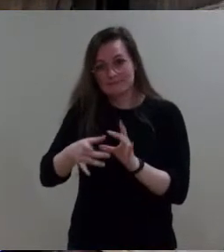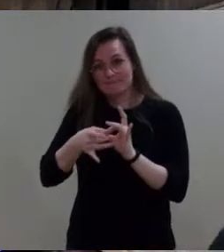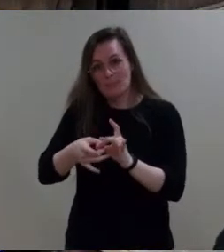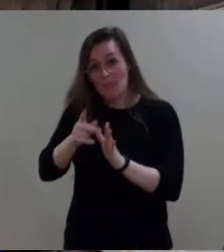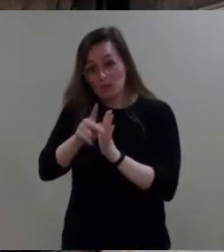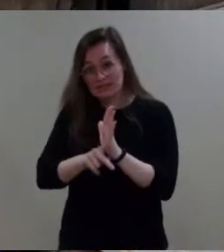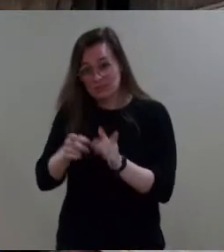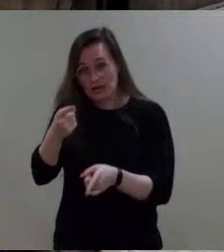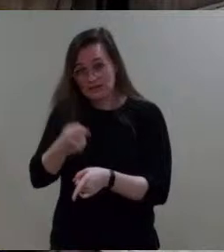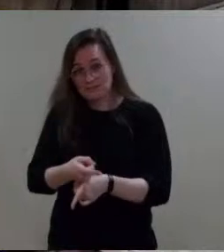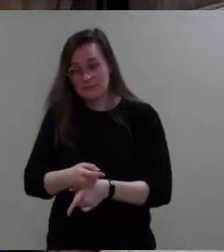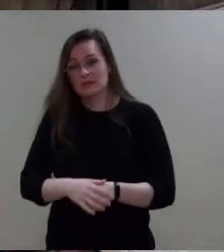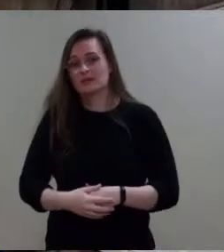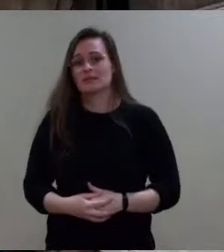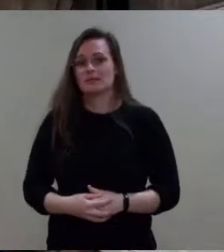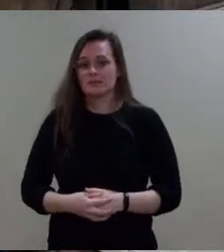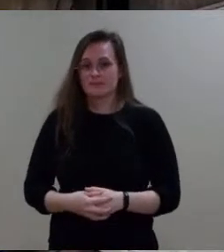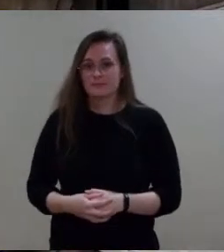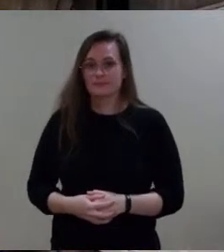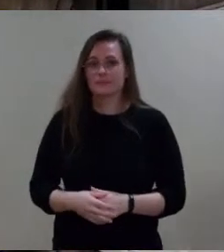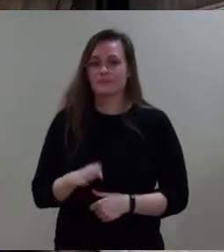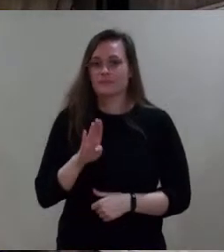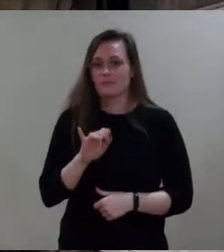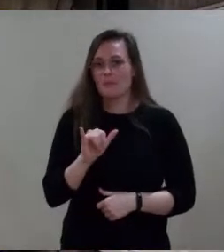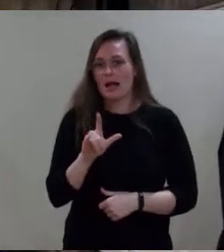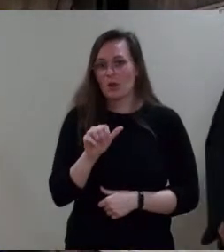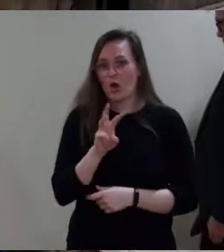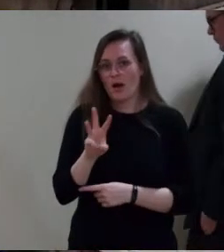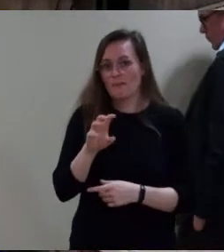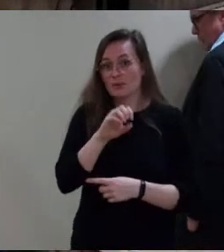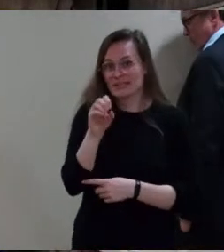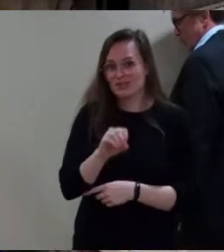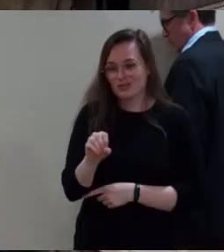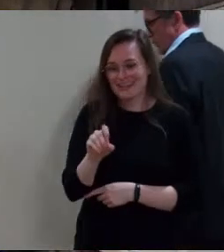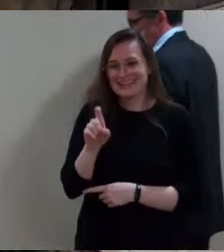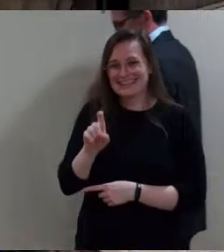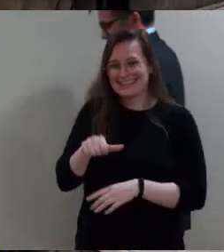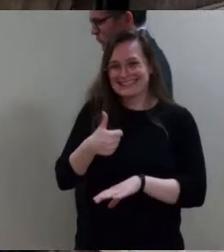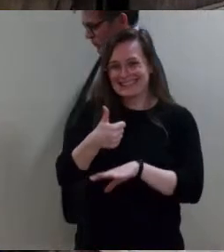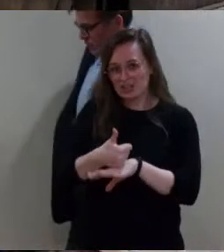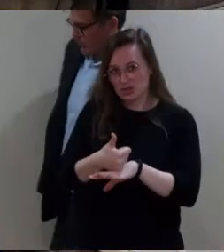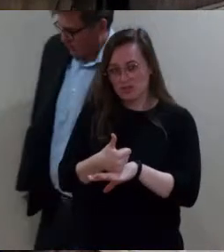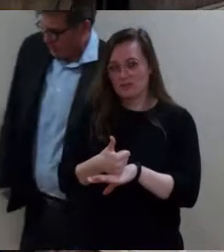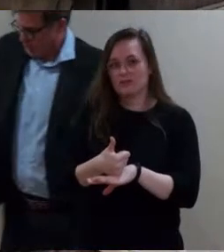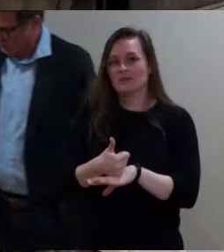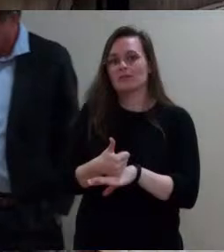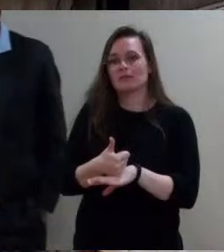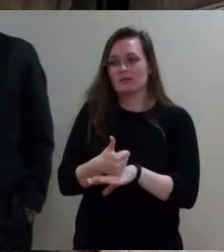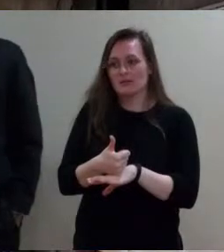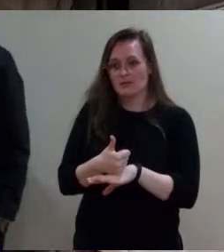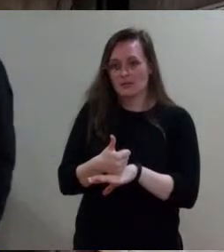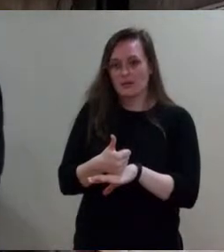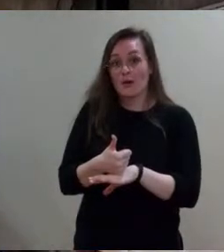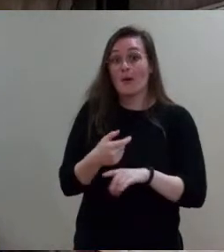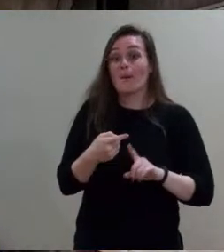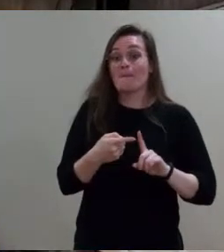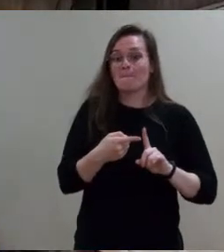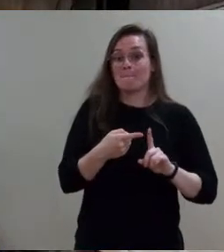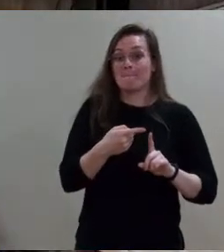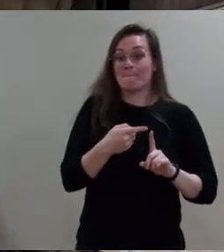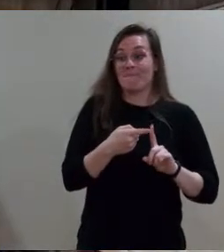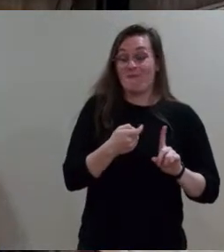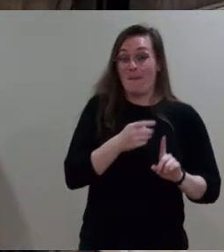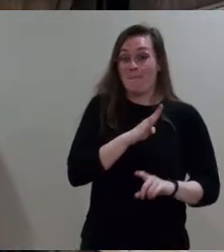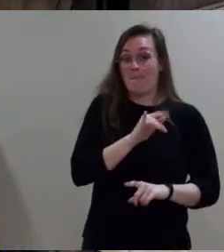the bylaw percentage has to be established by bylaw. It cannot be established by policy. That was part of the